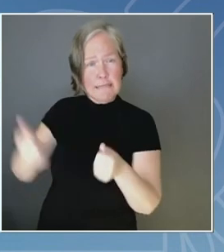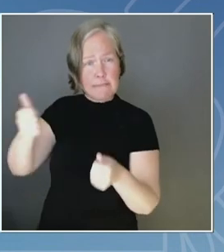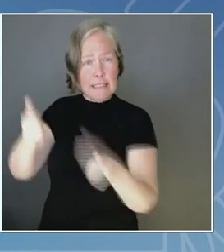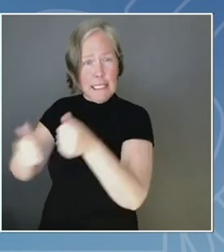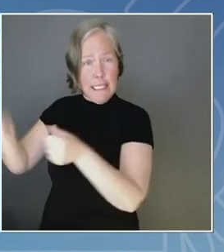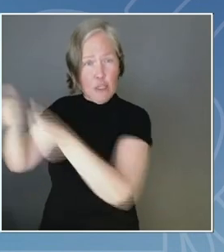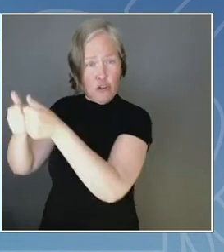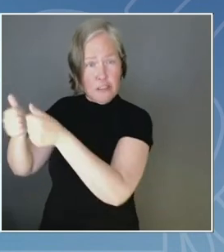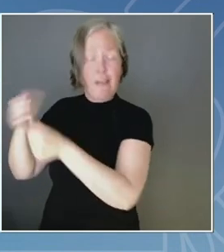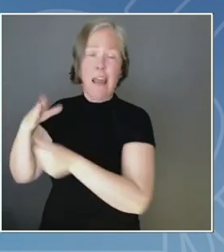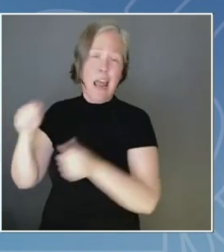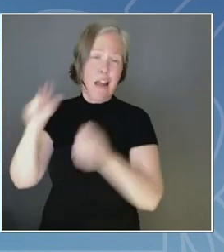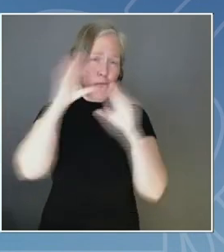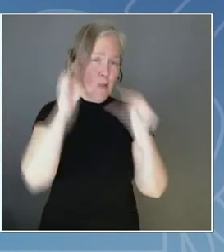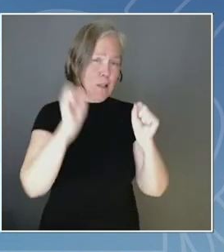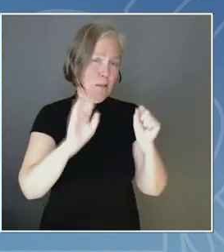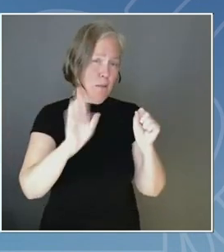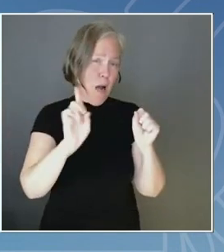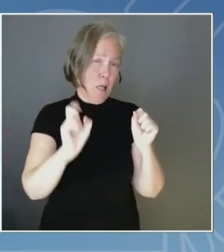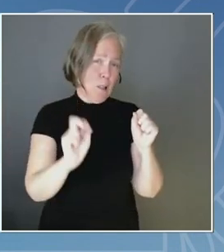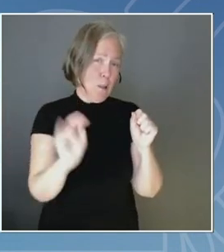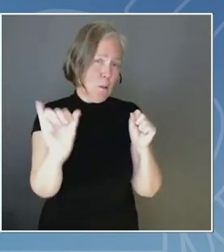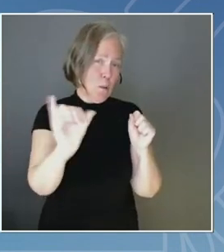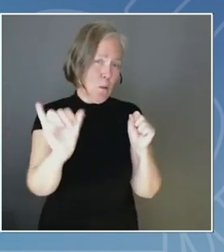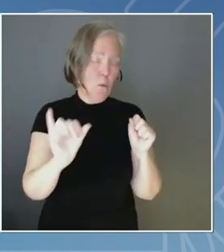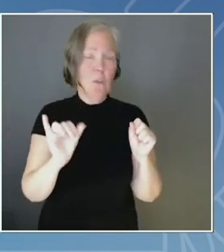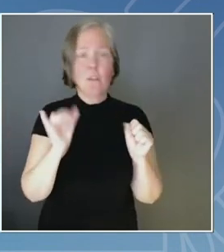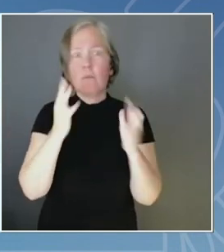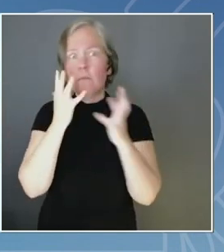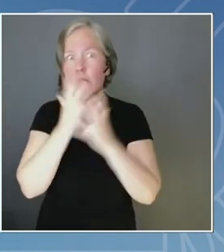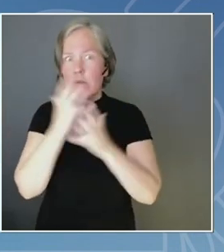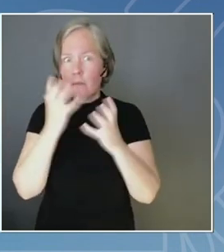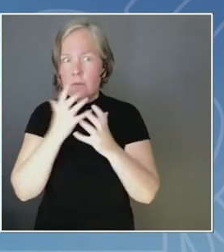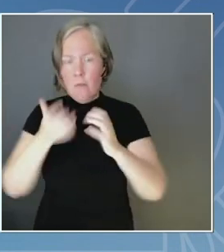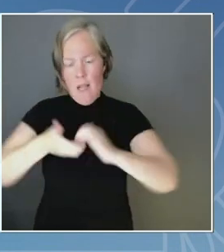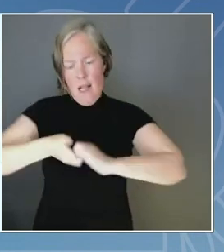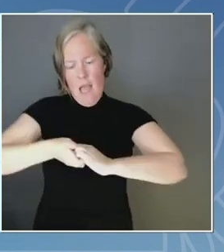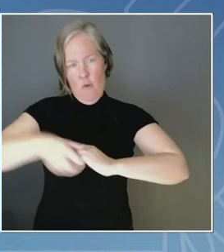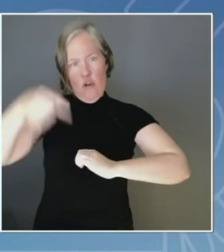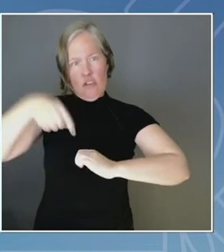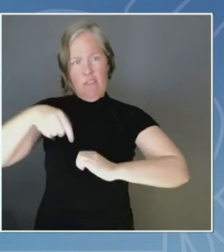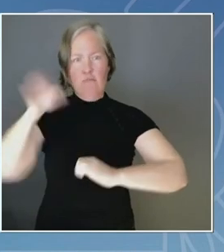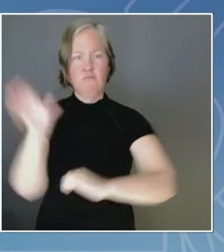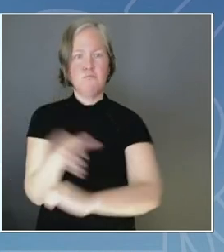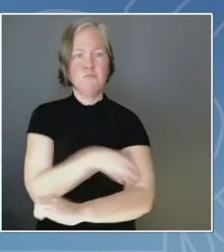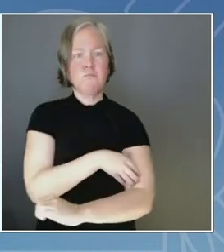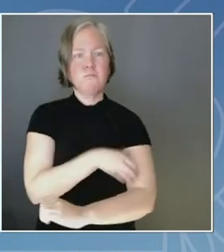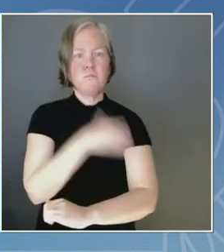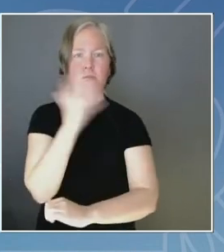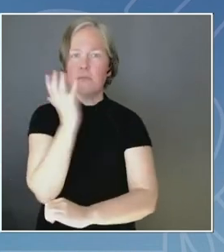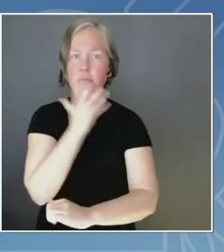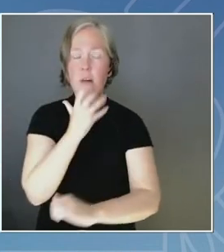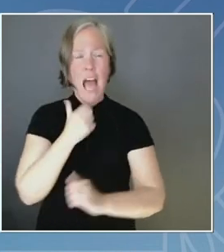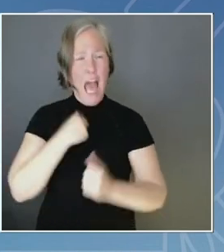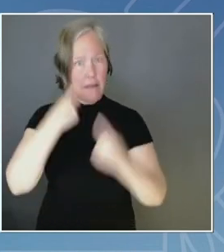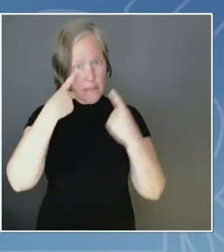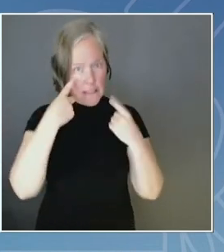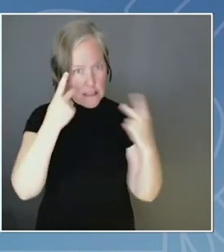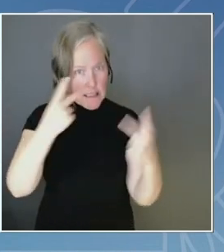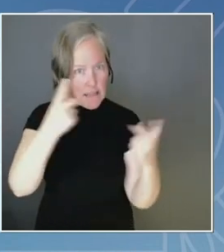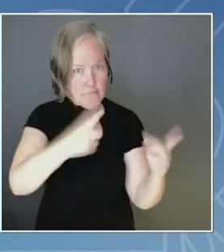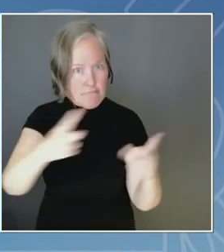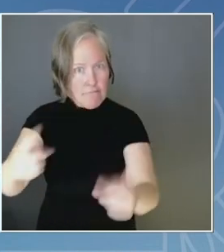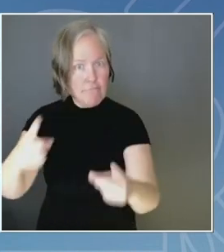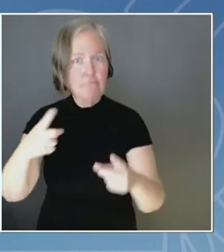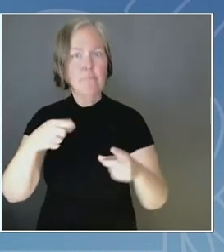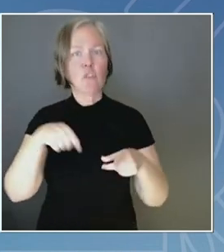the United States, our President Biden, is that there's so much power in collaboration. I've seen that over and over throughout my career, that